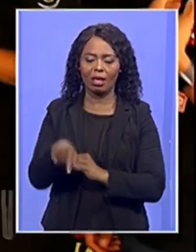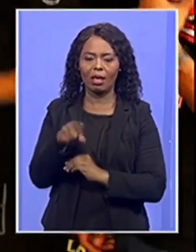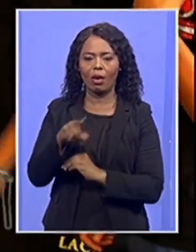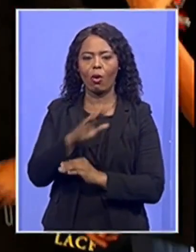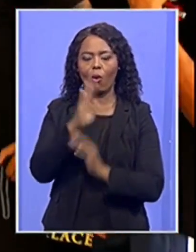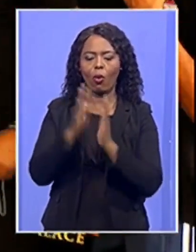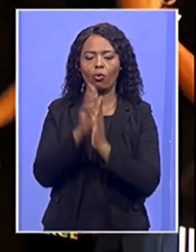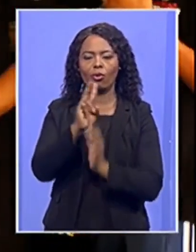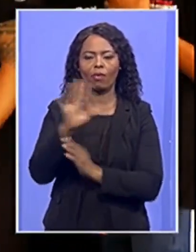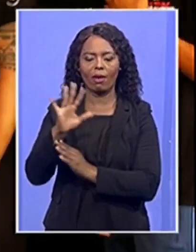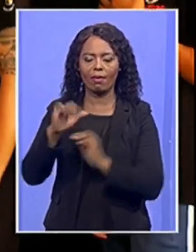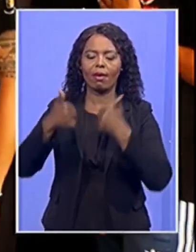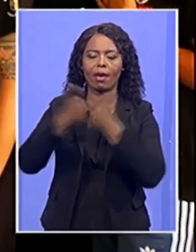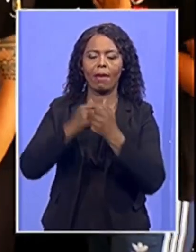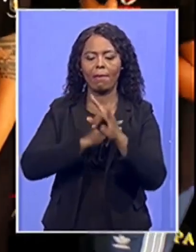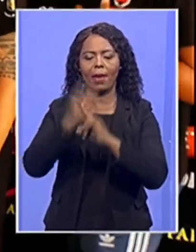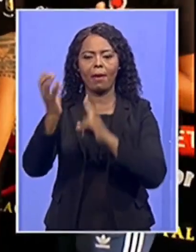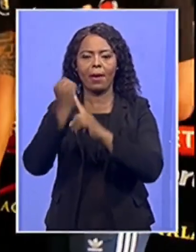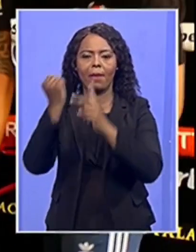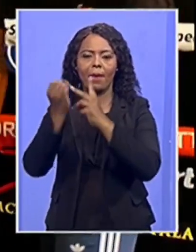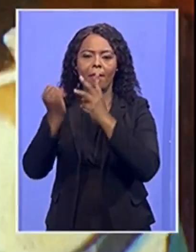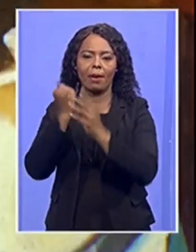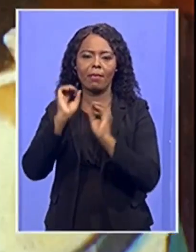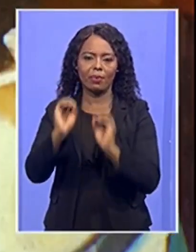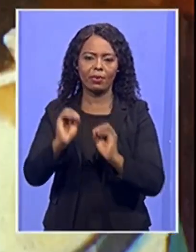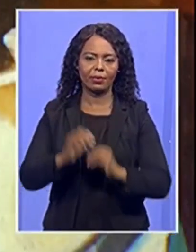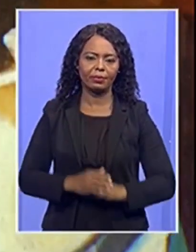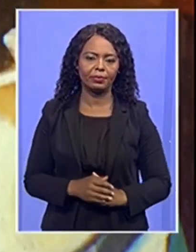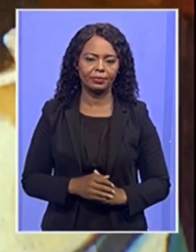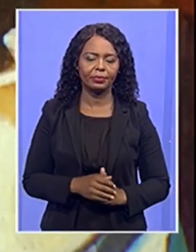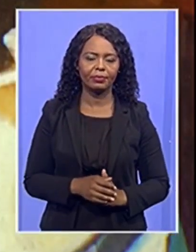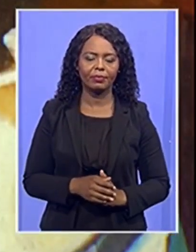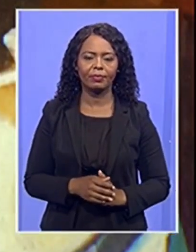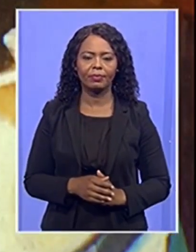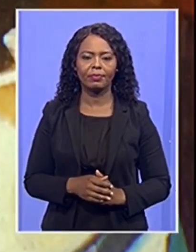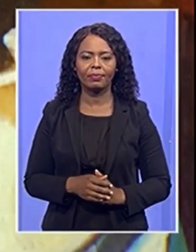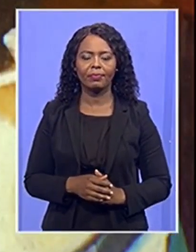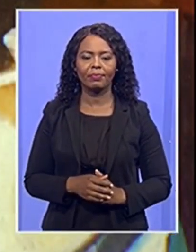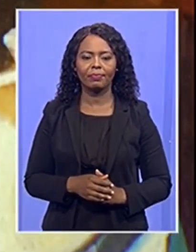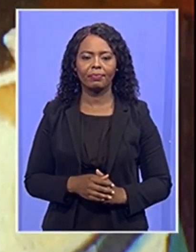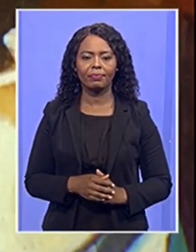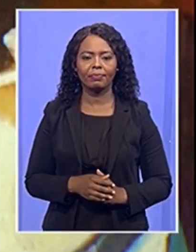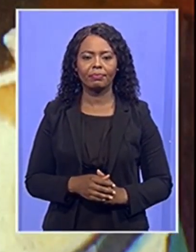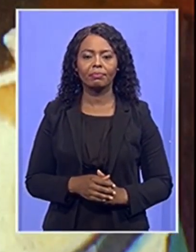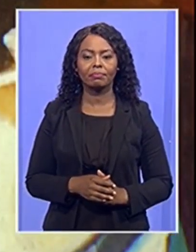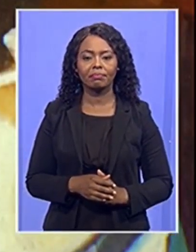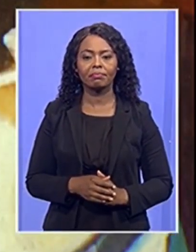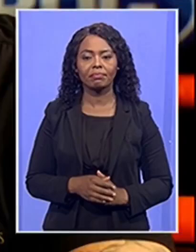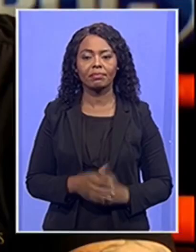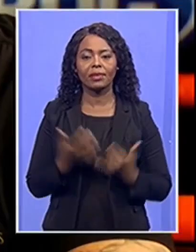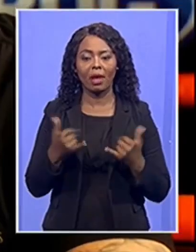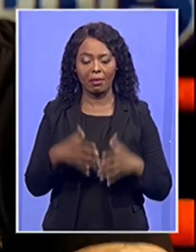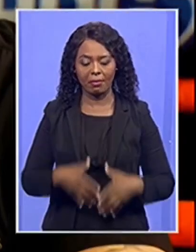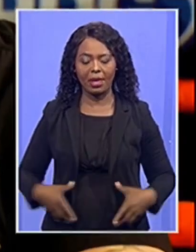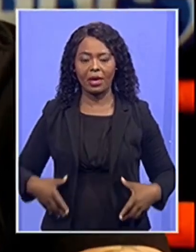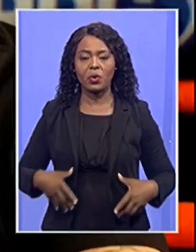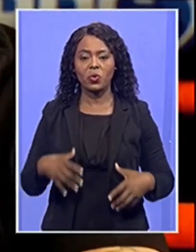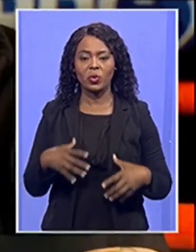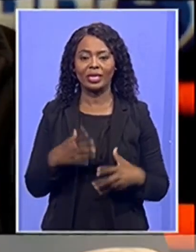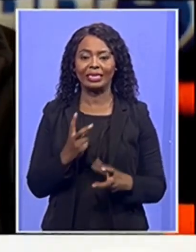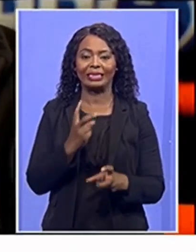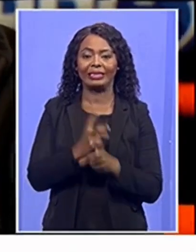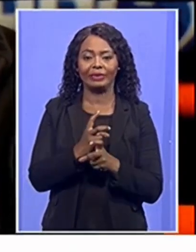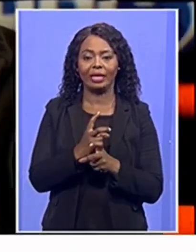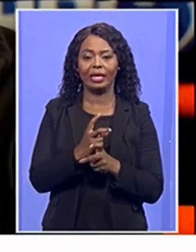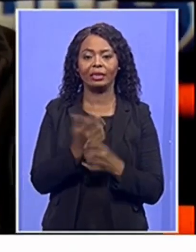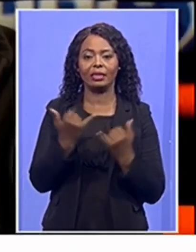15 ka o kakalatsa baphephetsi ba hae. You know, last outing was the same thing against a Mexican, a very tough come-forward Mexican that just